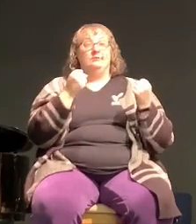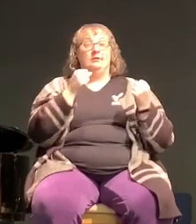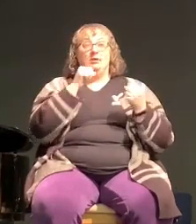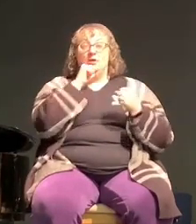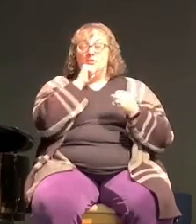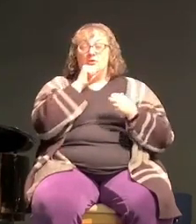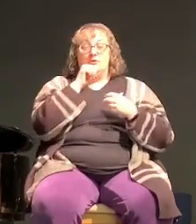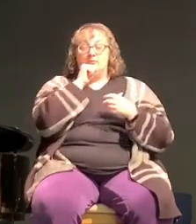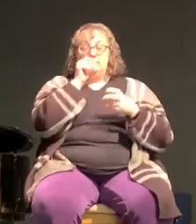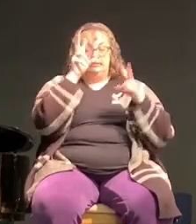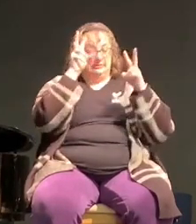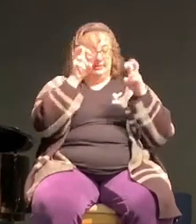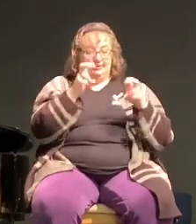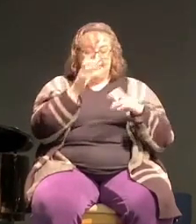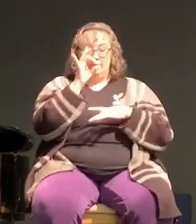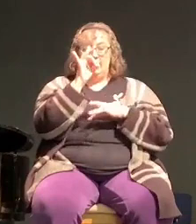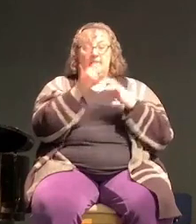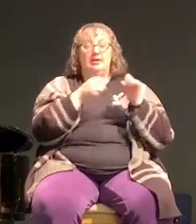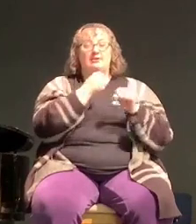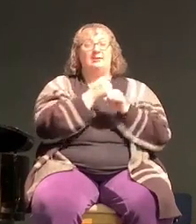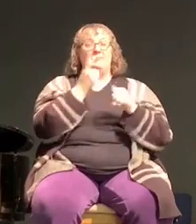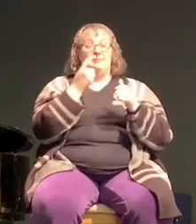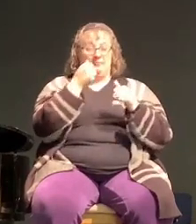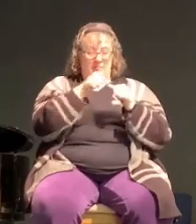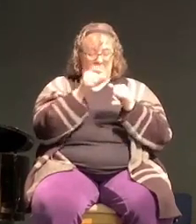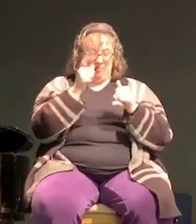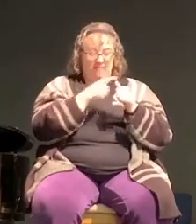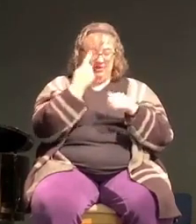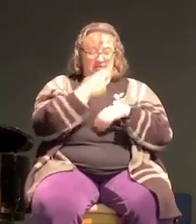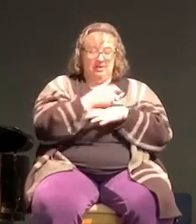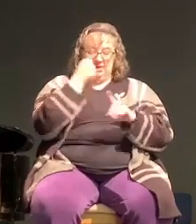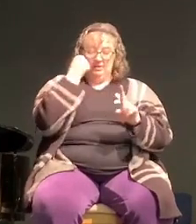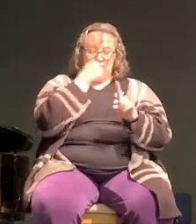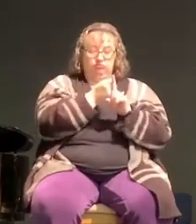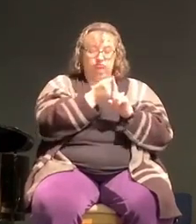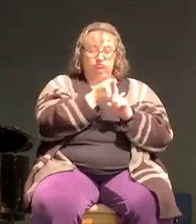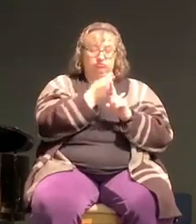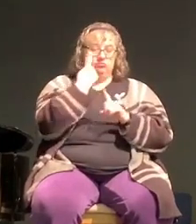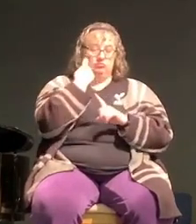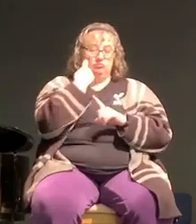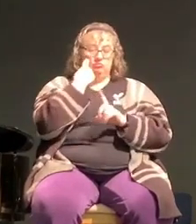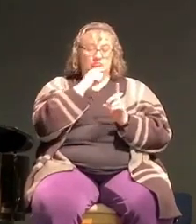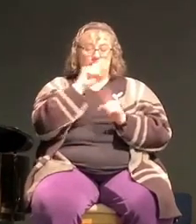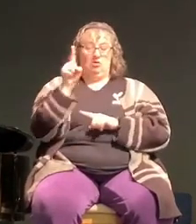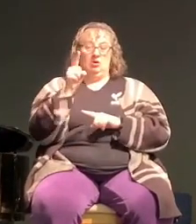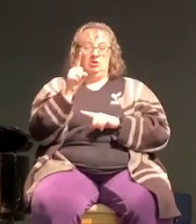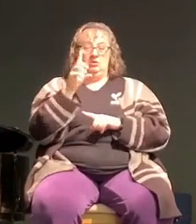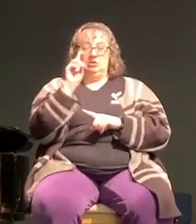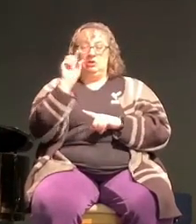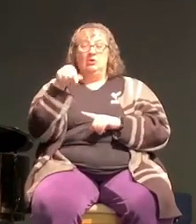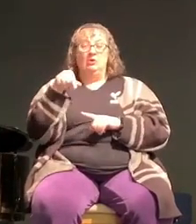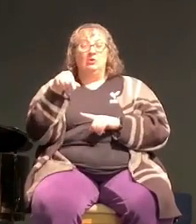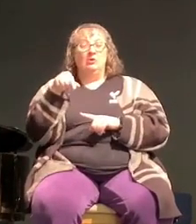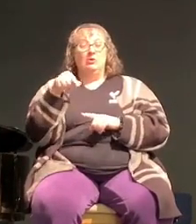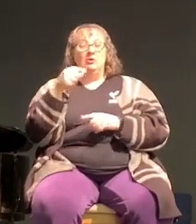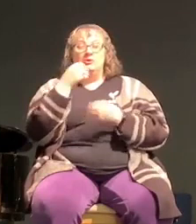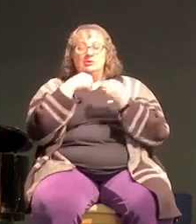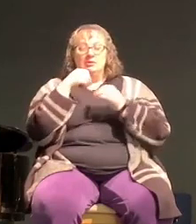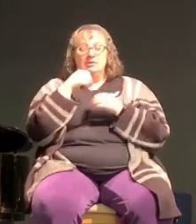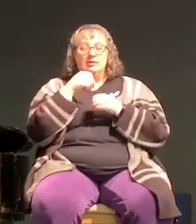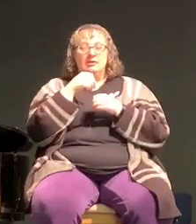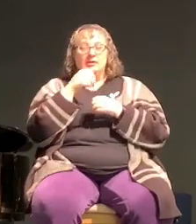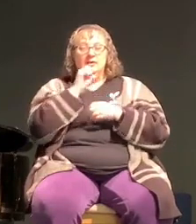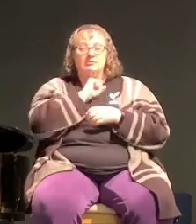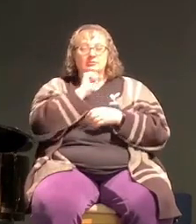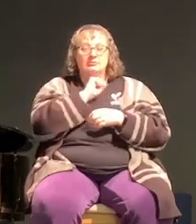for 8 years. And I remember the first day that it hit her. We had just gone to Dairy Queen and we were enjoying our blizzards.